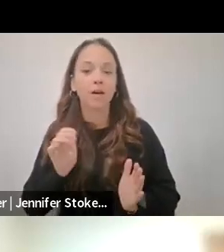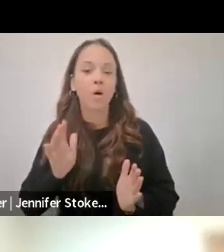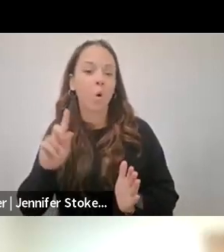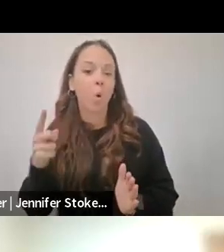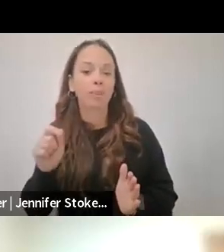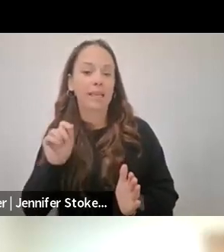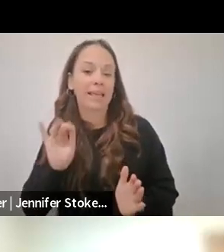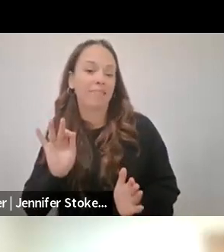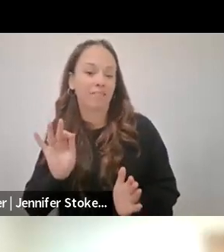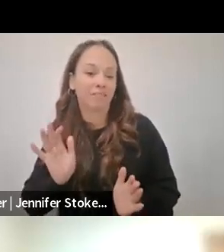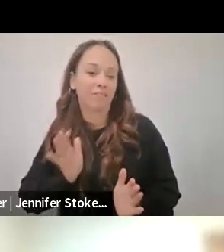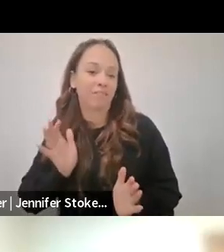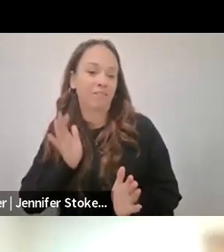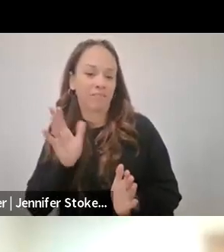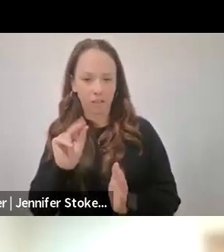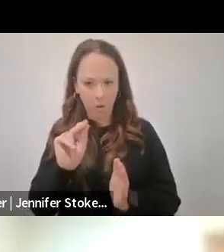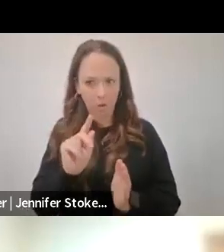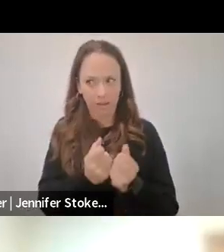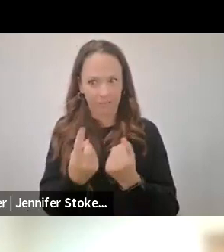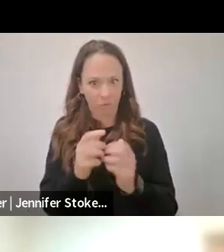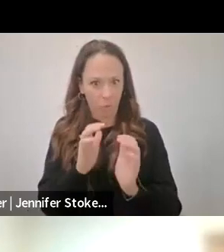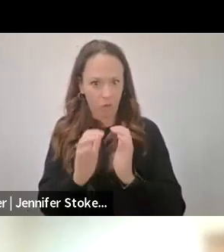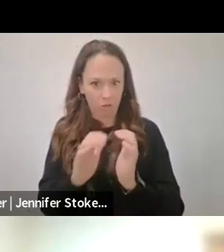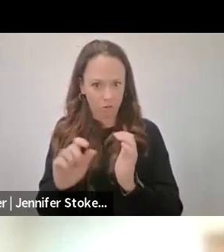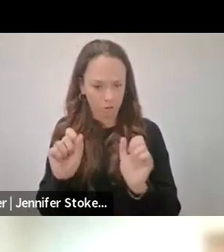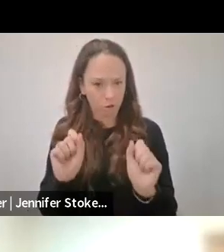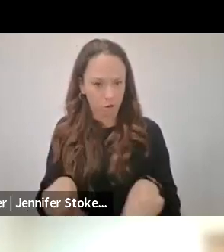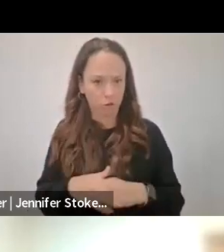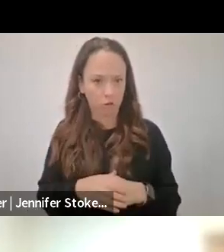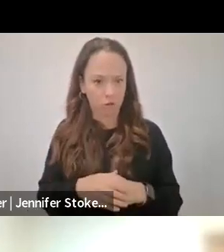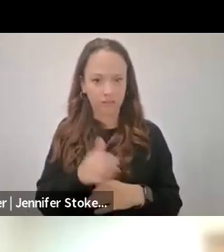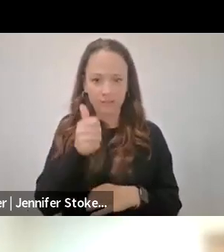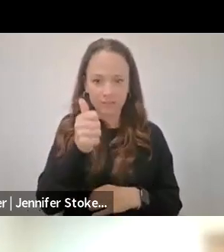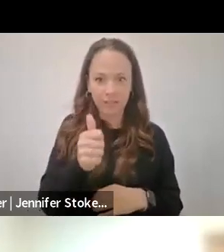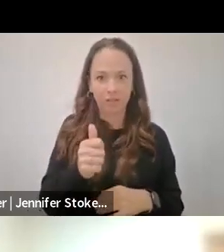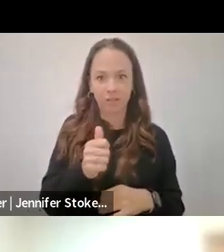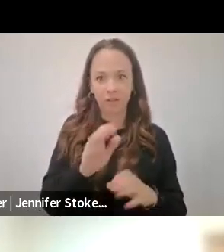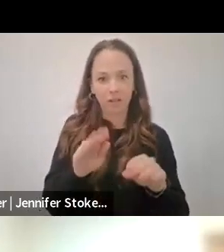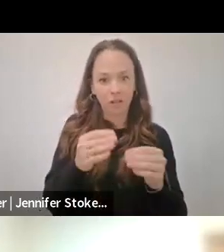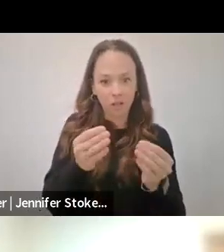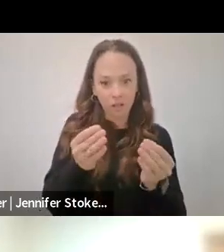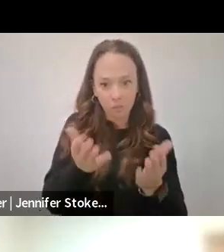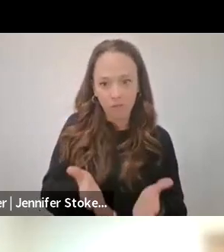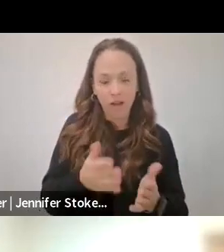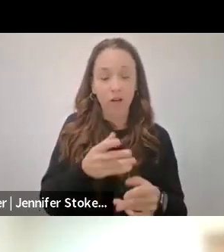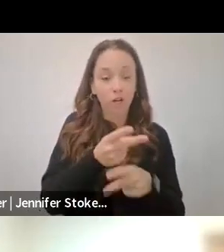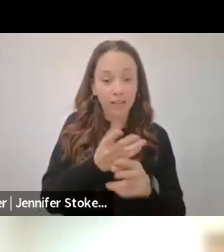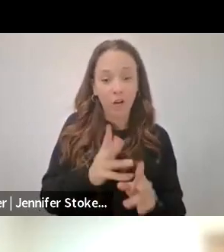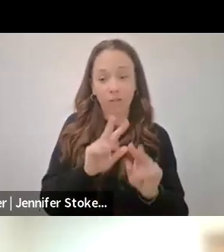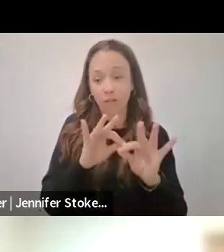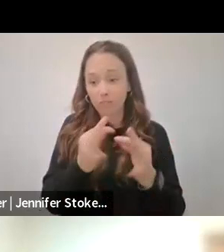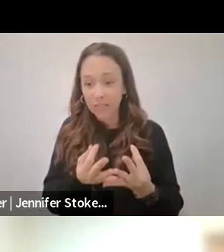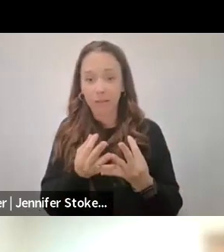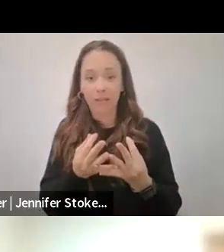getting a difficult diagnosis, if you're a caregiver or the patient yourself, you should be able to understand that in a